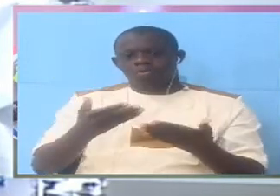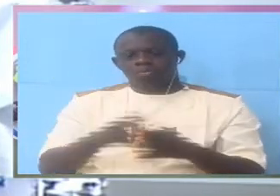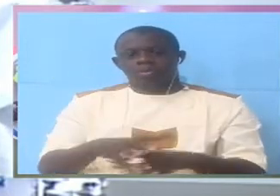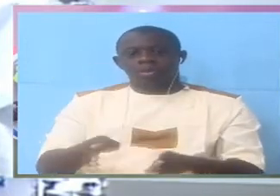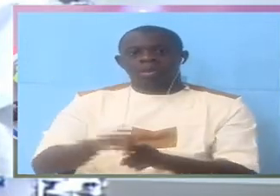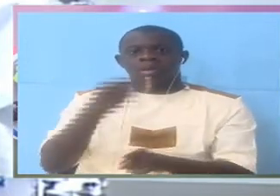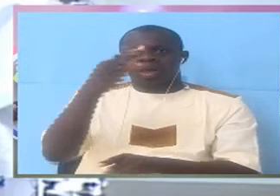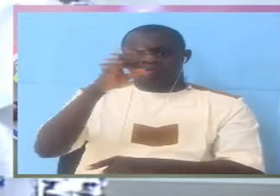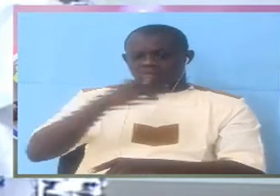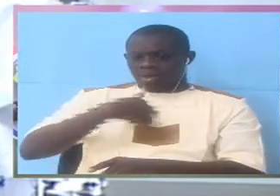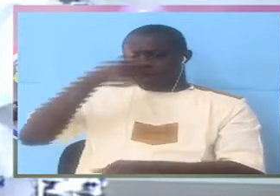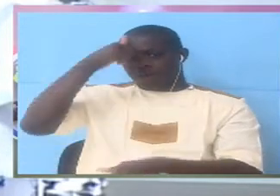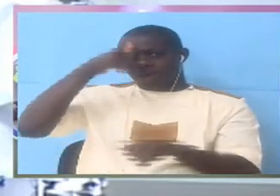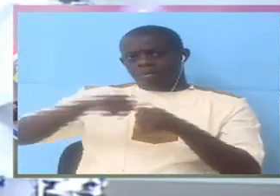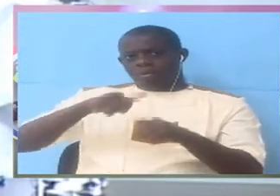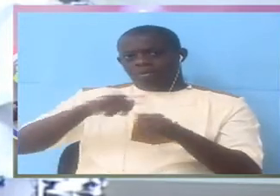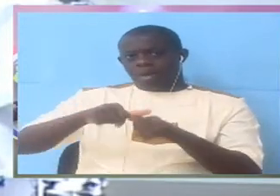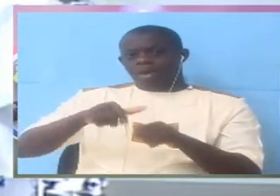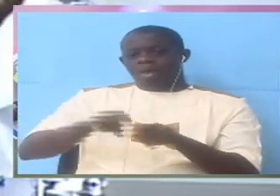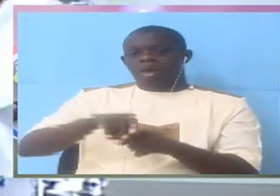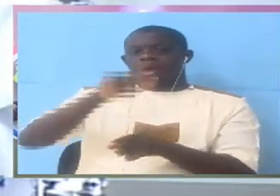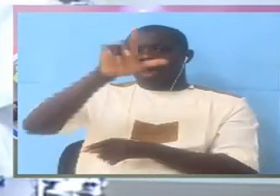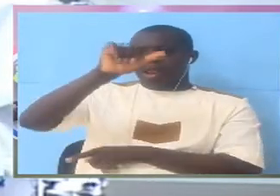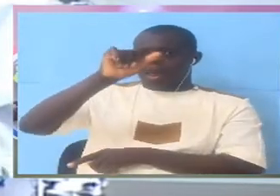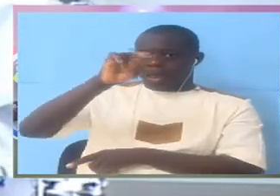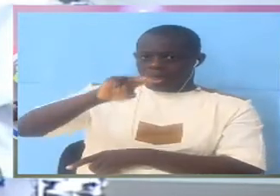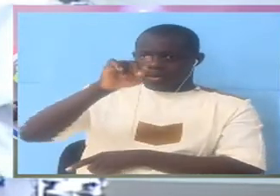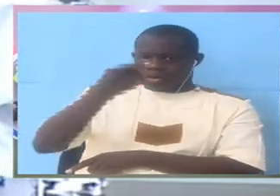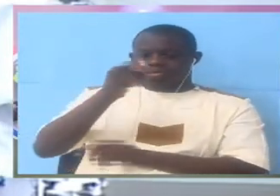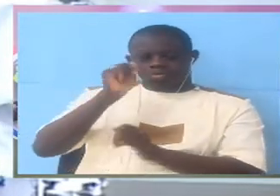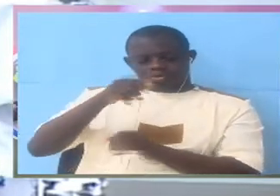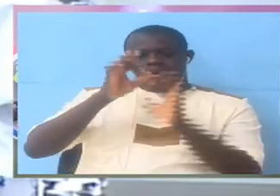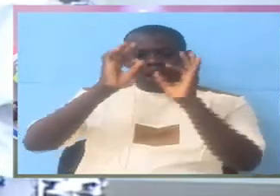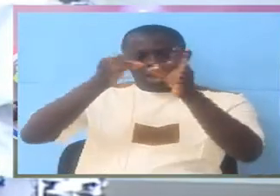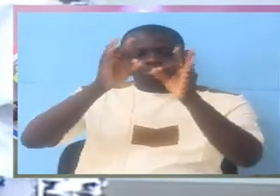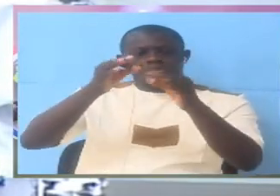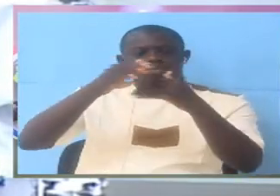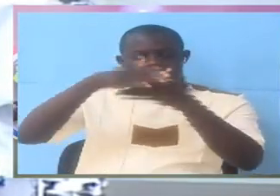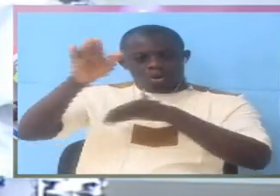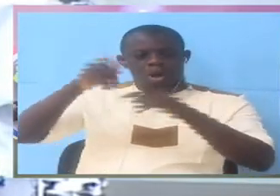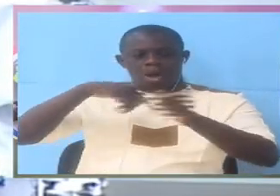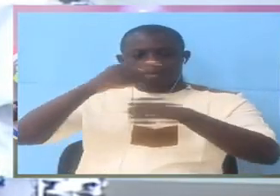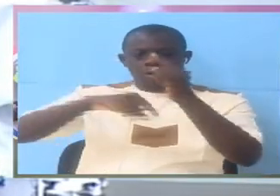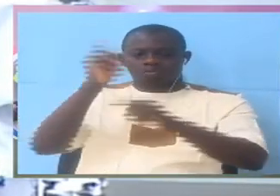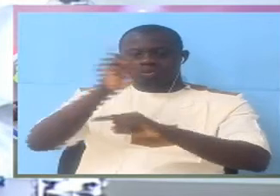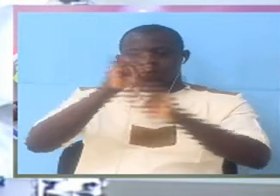can remember, he said, Lang will give you the details. At